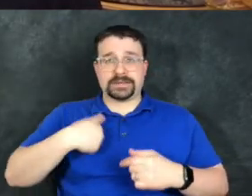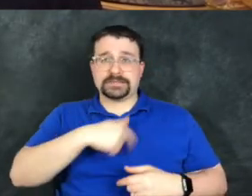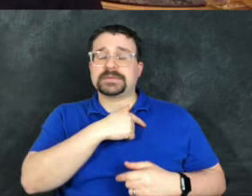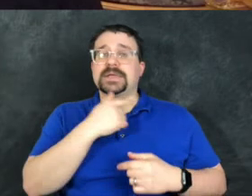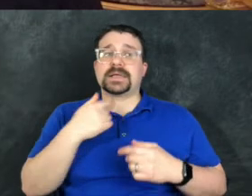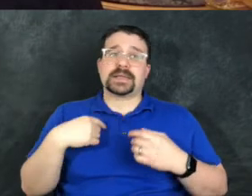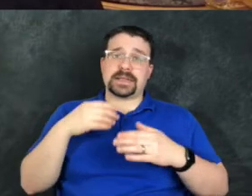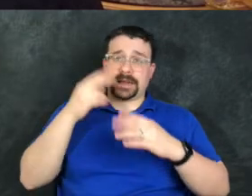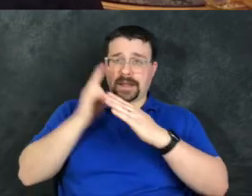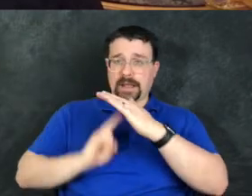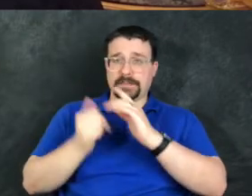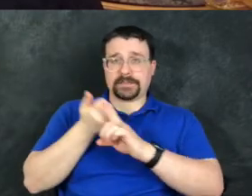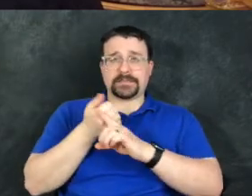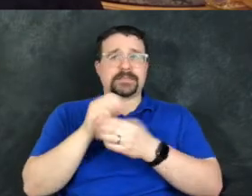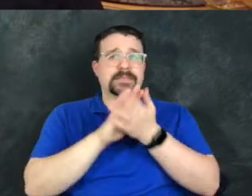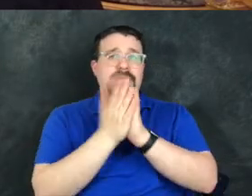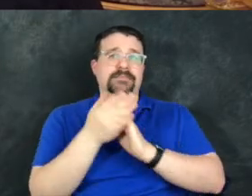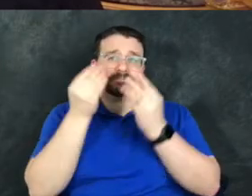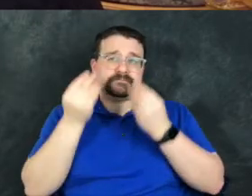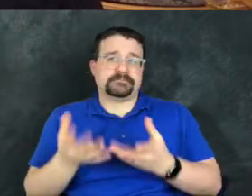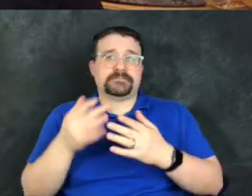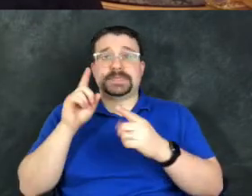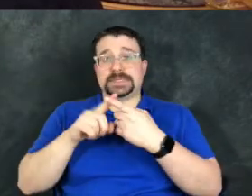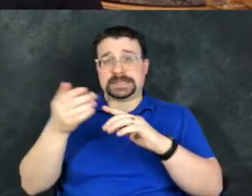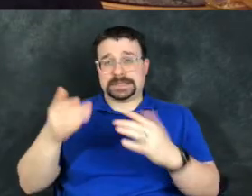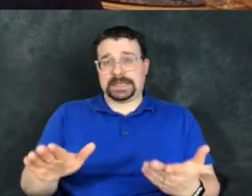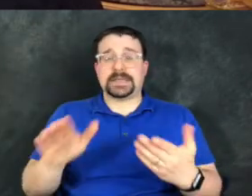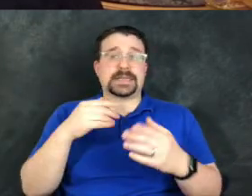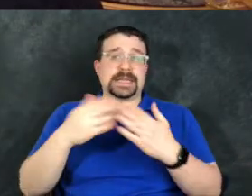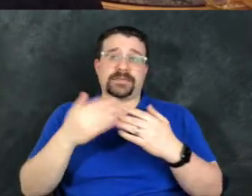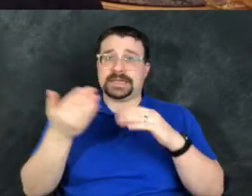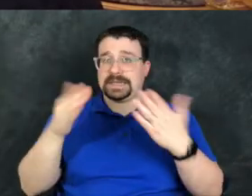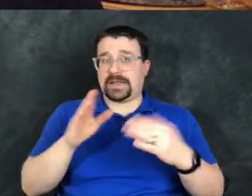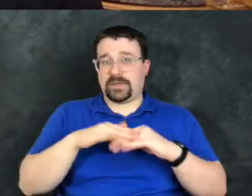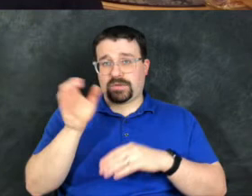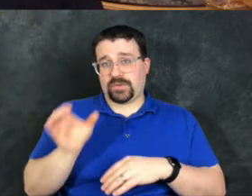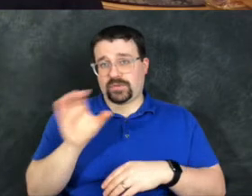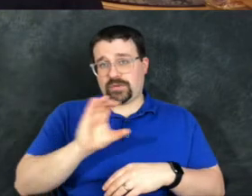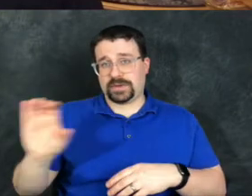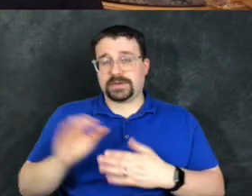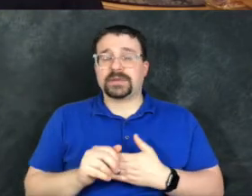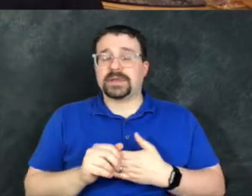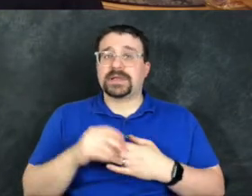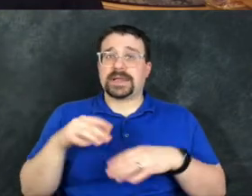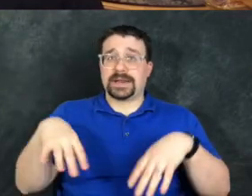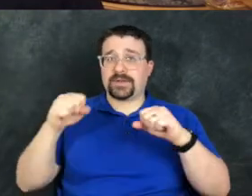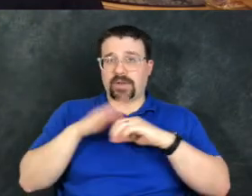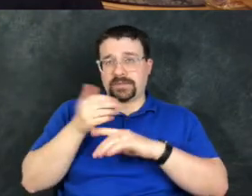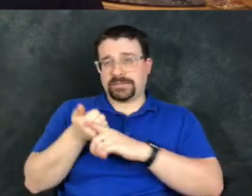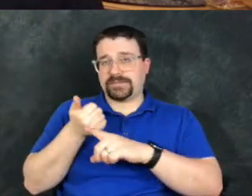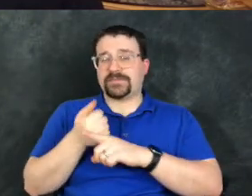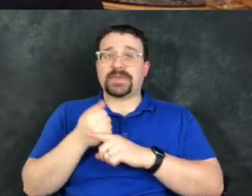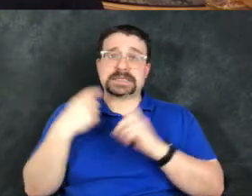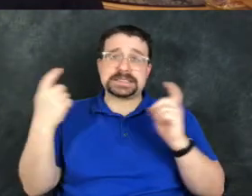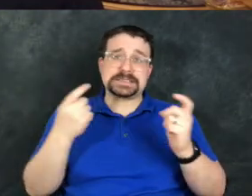our likeness. He humbled himself and became obedient unto death, even death on a cross.